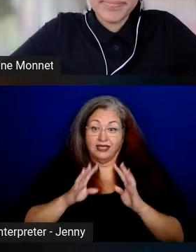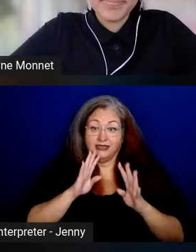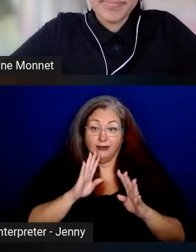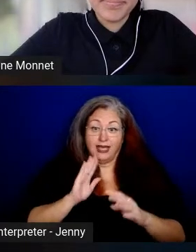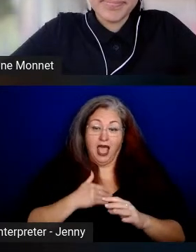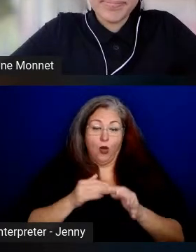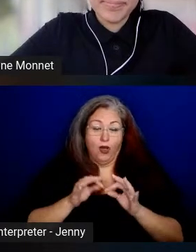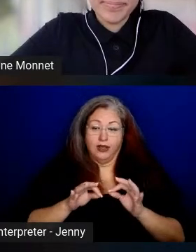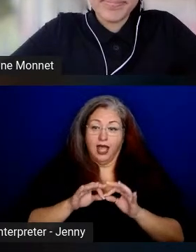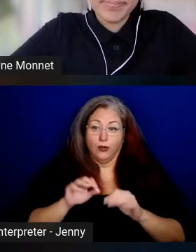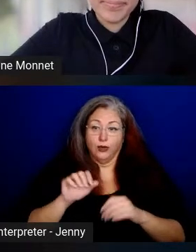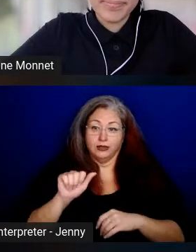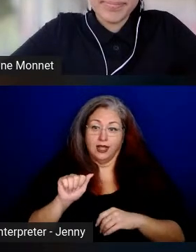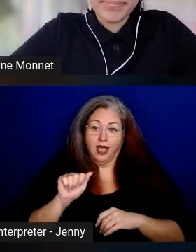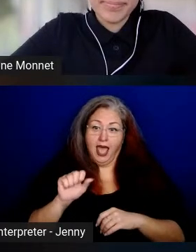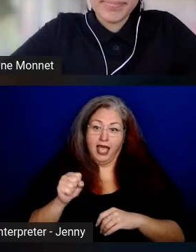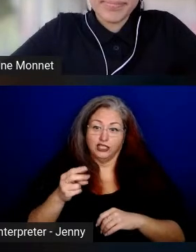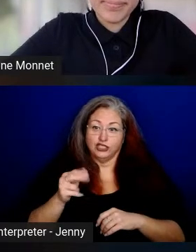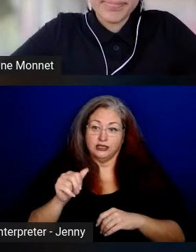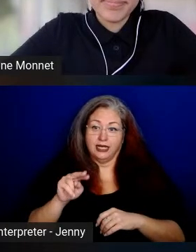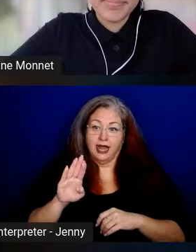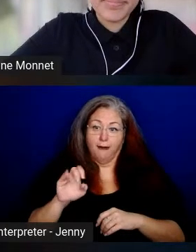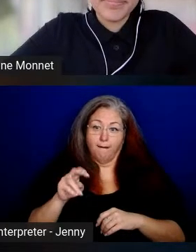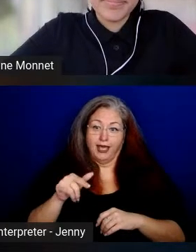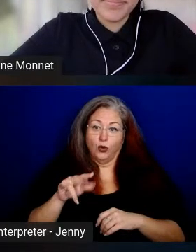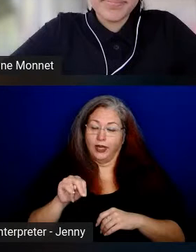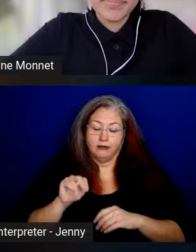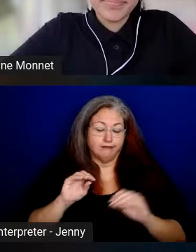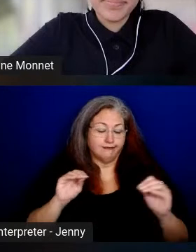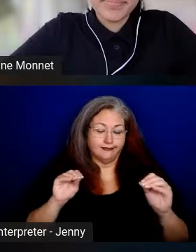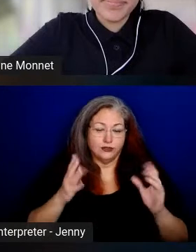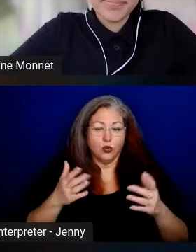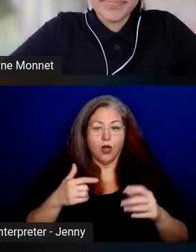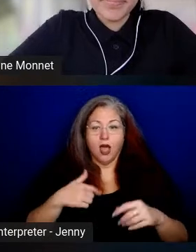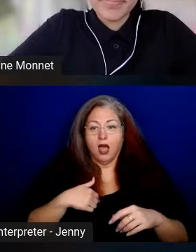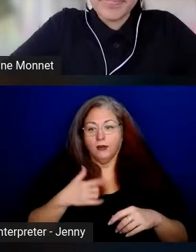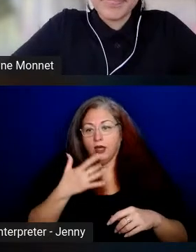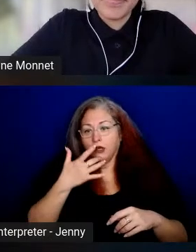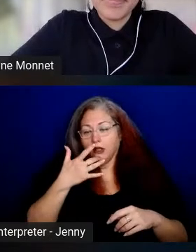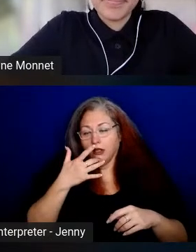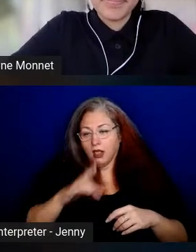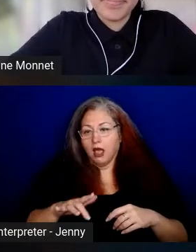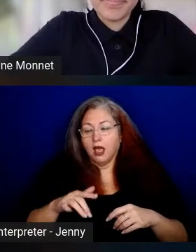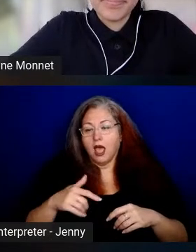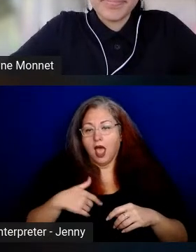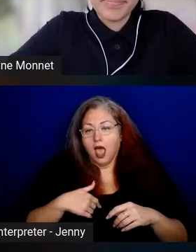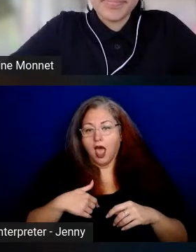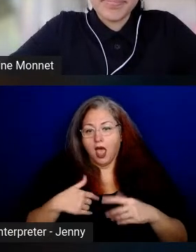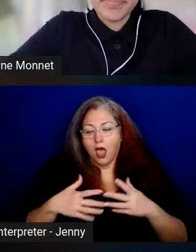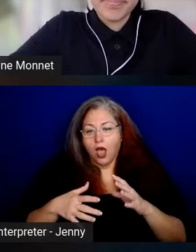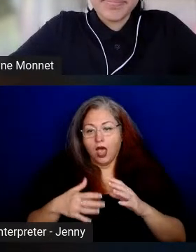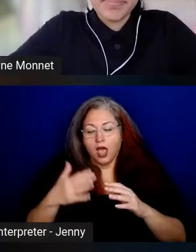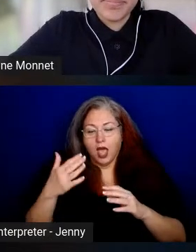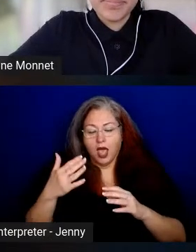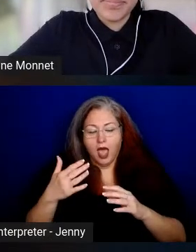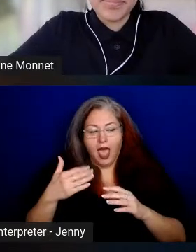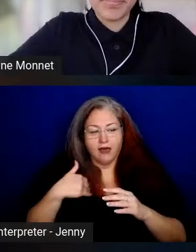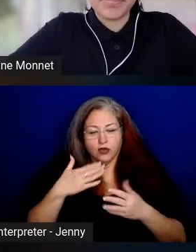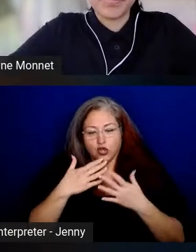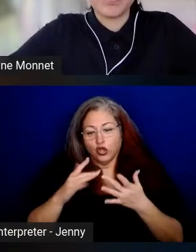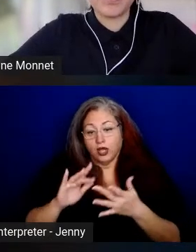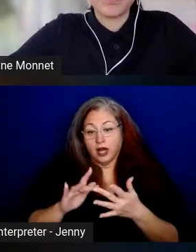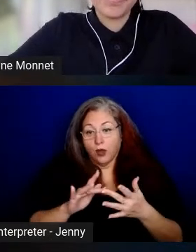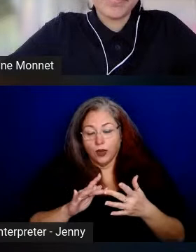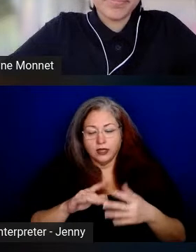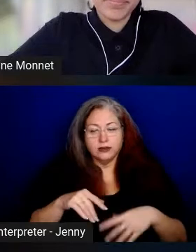language. But I'm very blessed to be connected. You know, I think if you